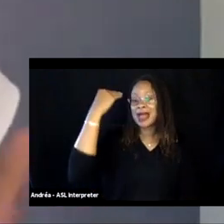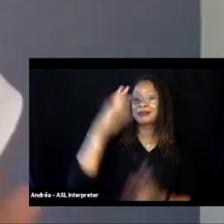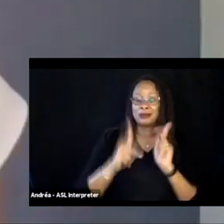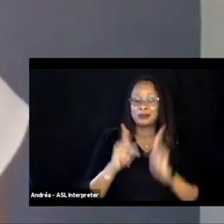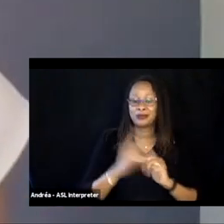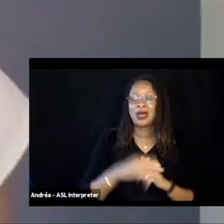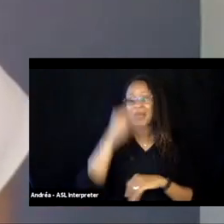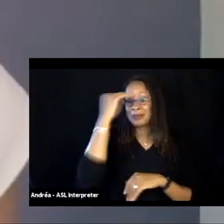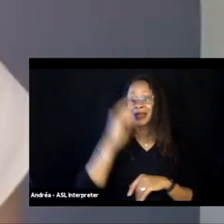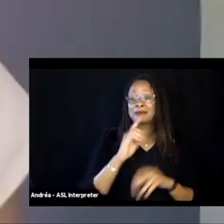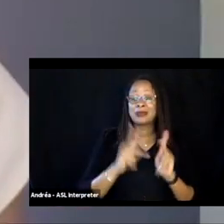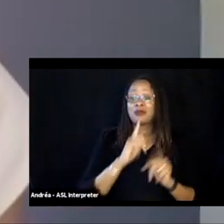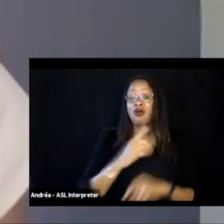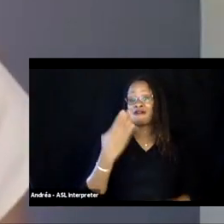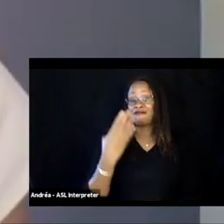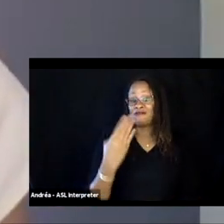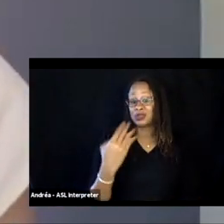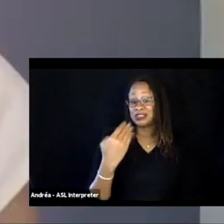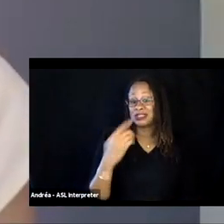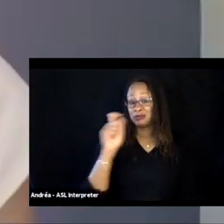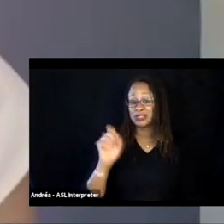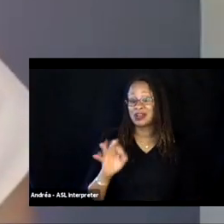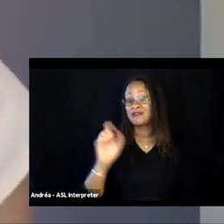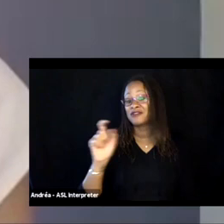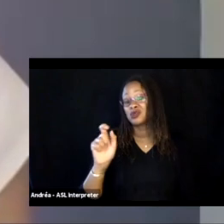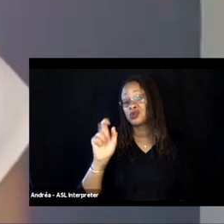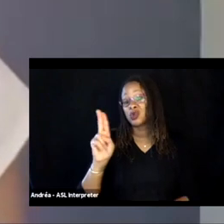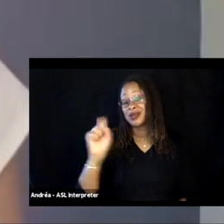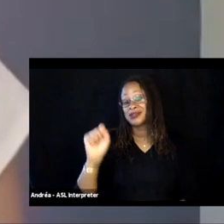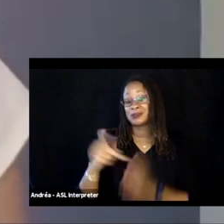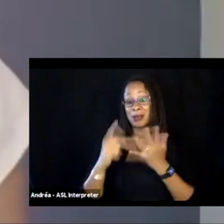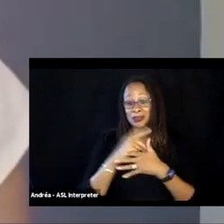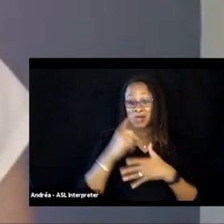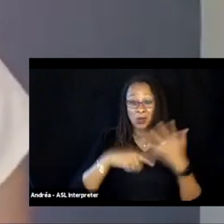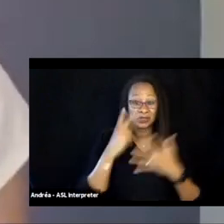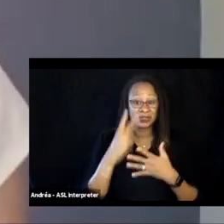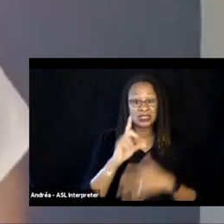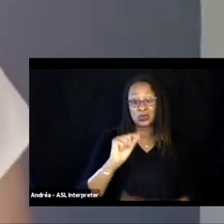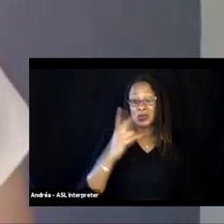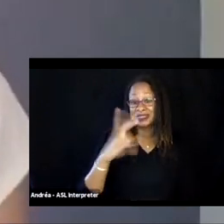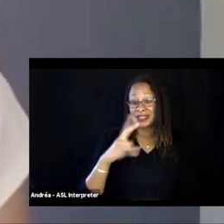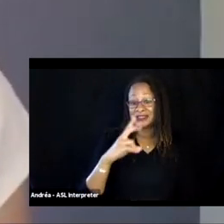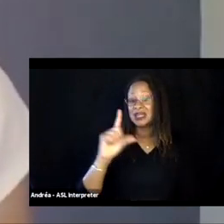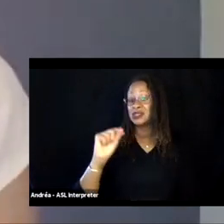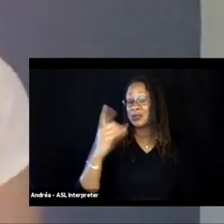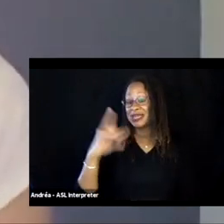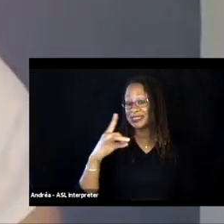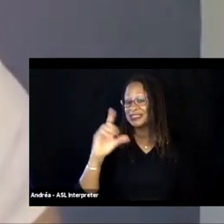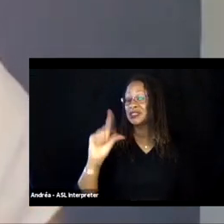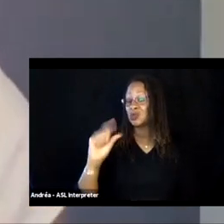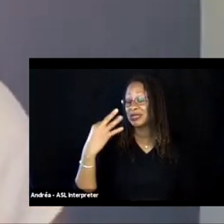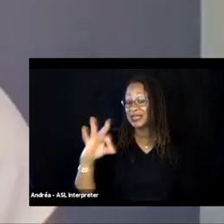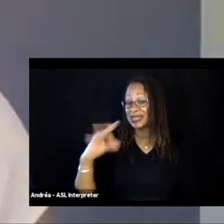Black people are 14% of the US population, but what we find in 2017, 2018, and 2019 is